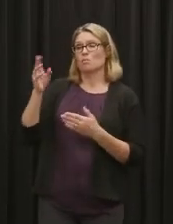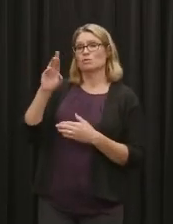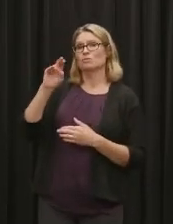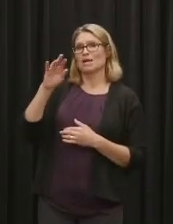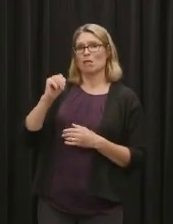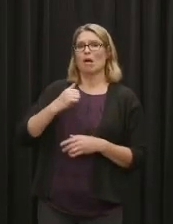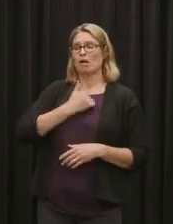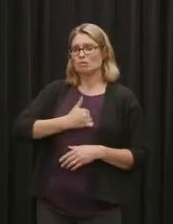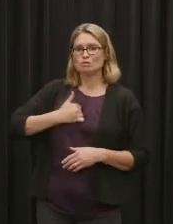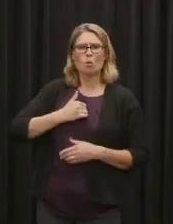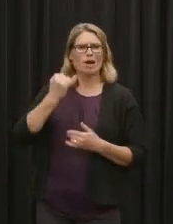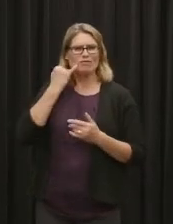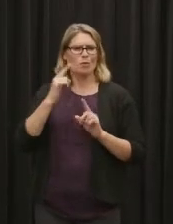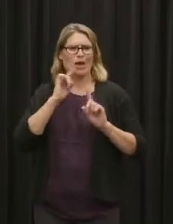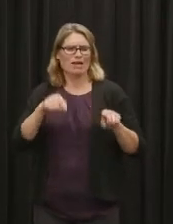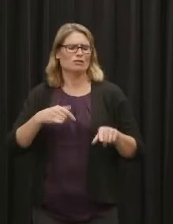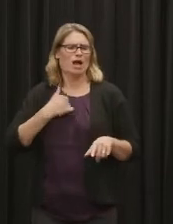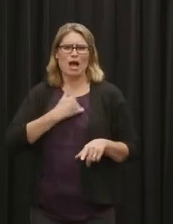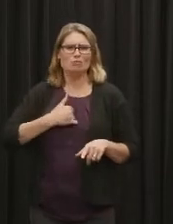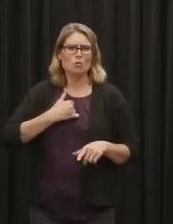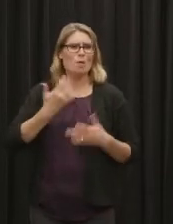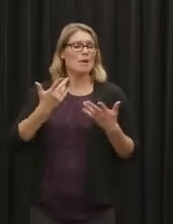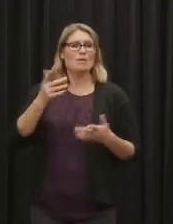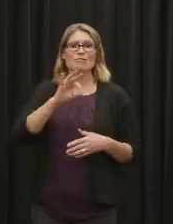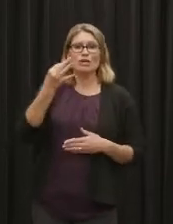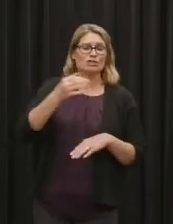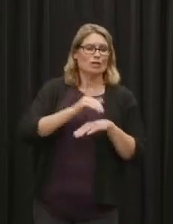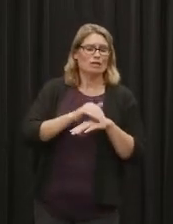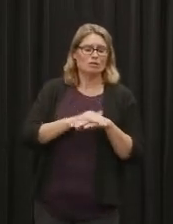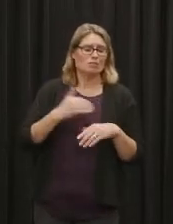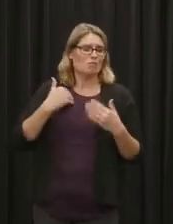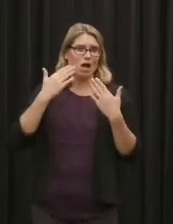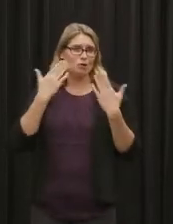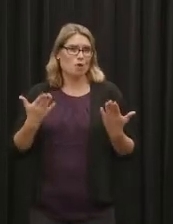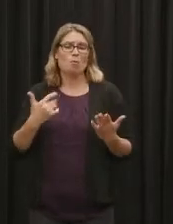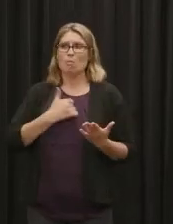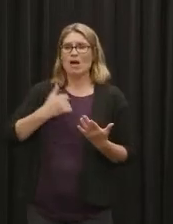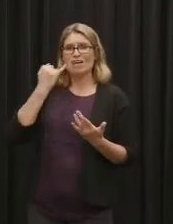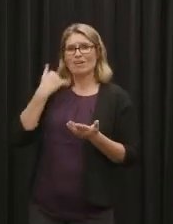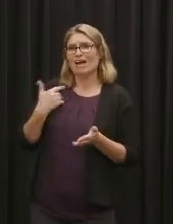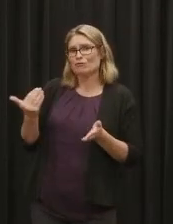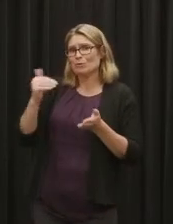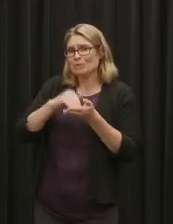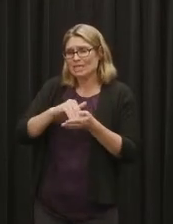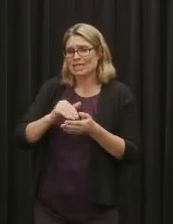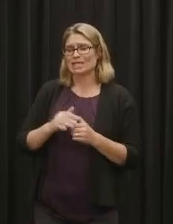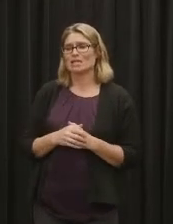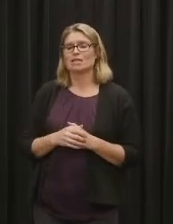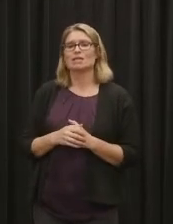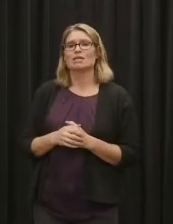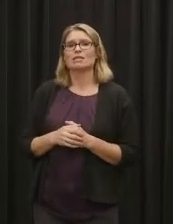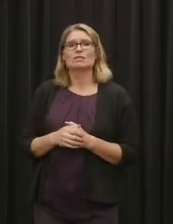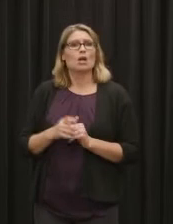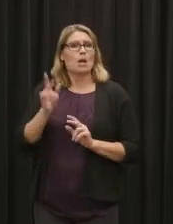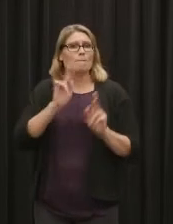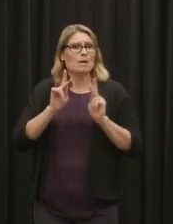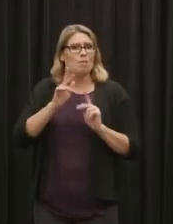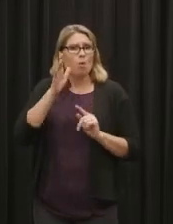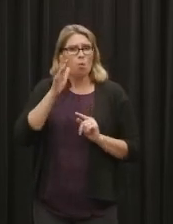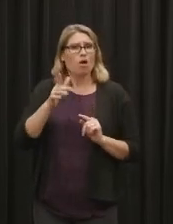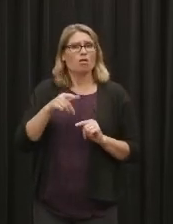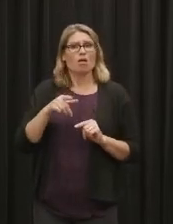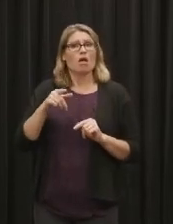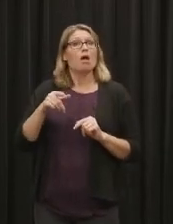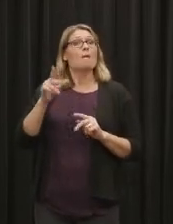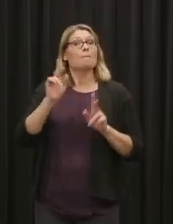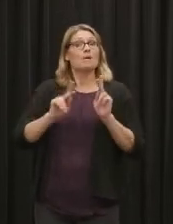I apologize if you've already answered this in French or English. But I'm wondering, will people be traveling